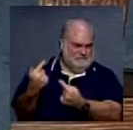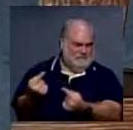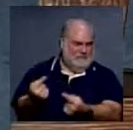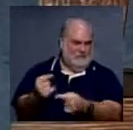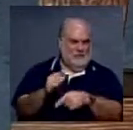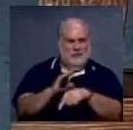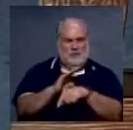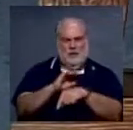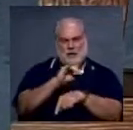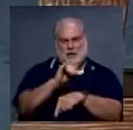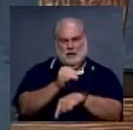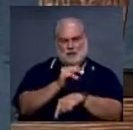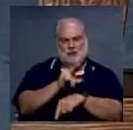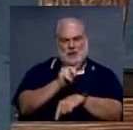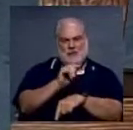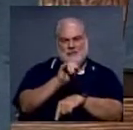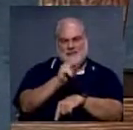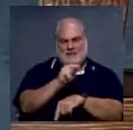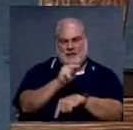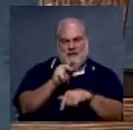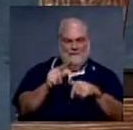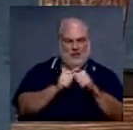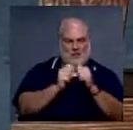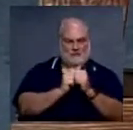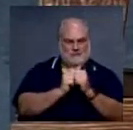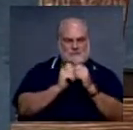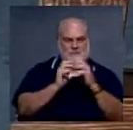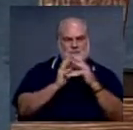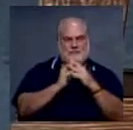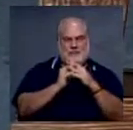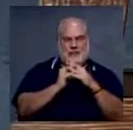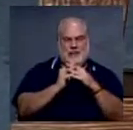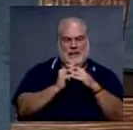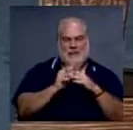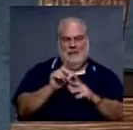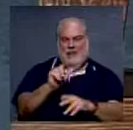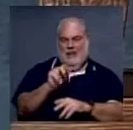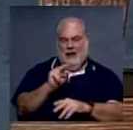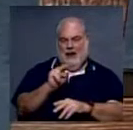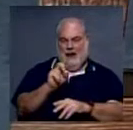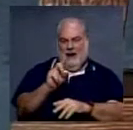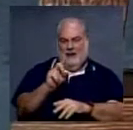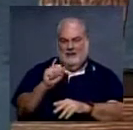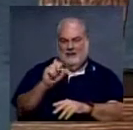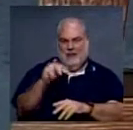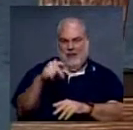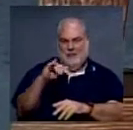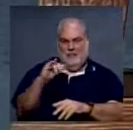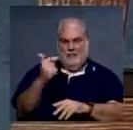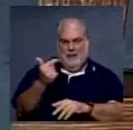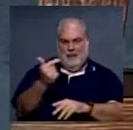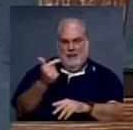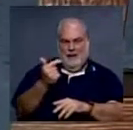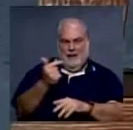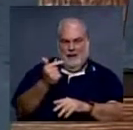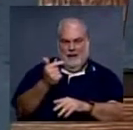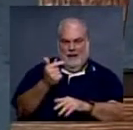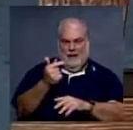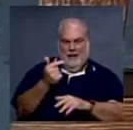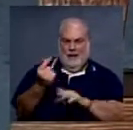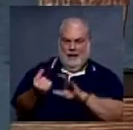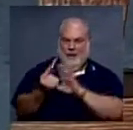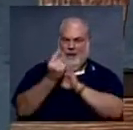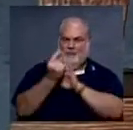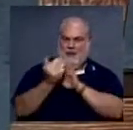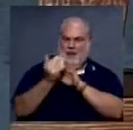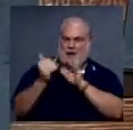when Justin was first getting started in the landscaping business and so on. They came and knocked on our door. And we've